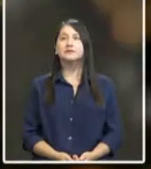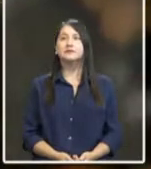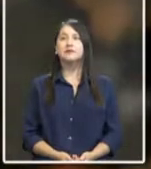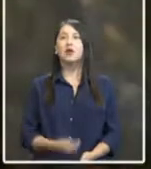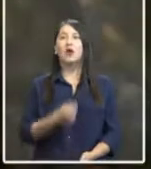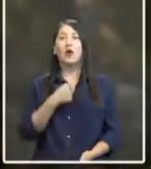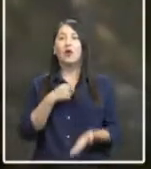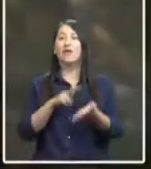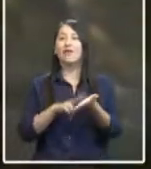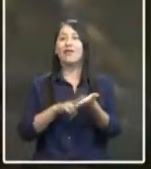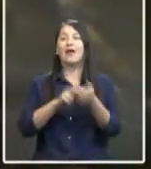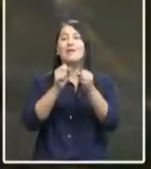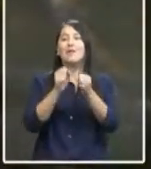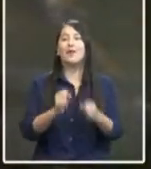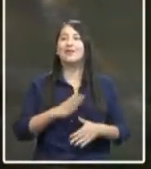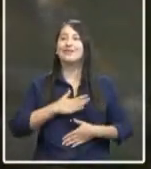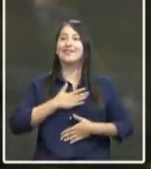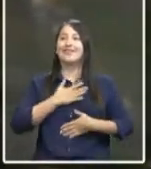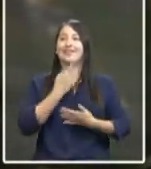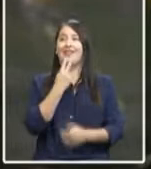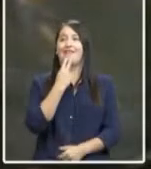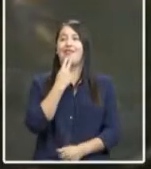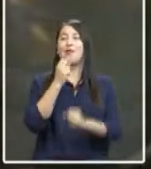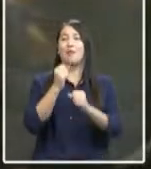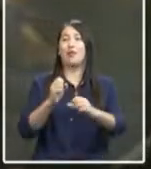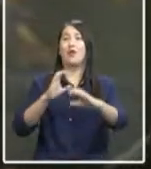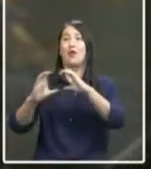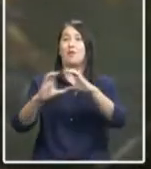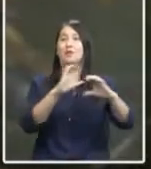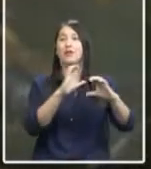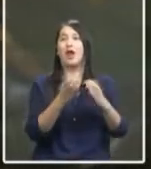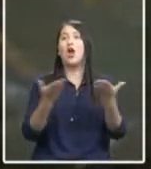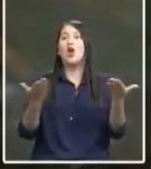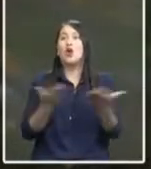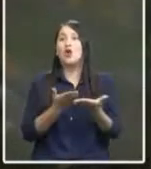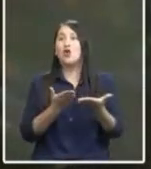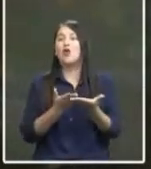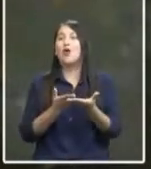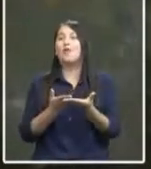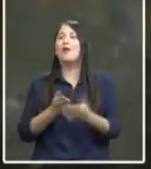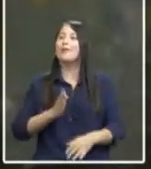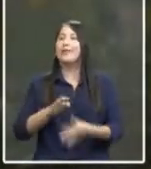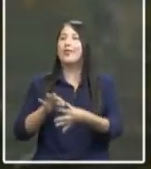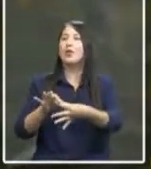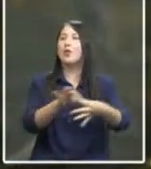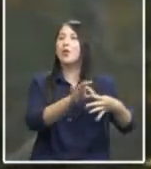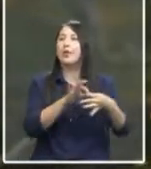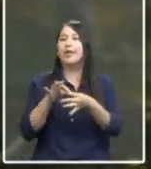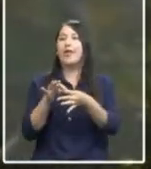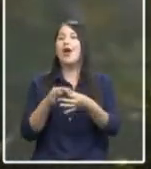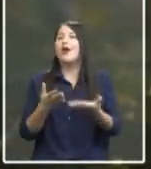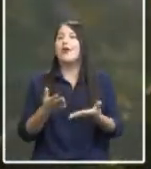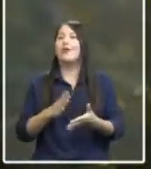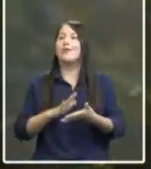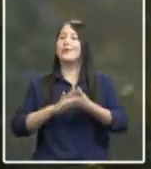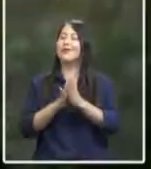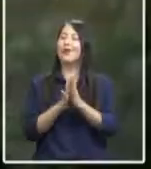can really feel the life, you can really feel the communication, how they stay together, how they have a, such a life.